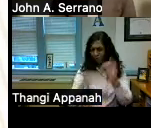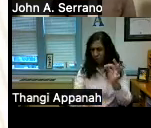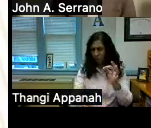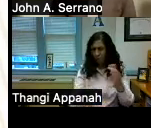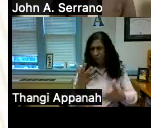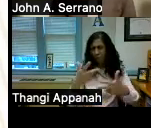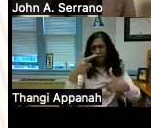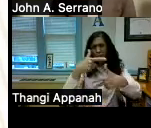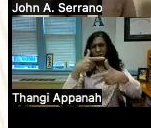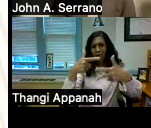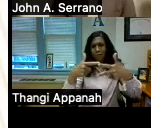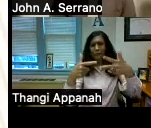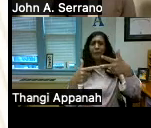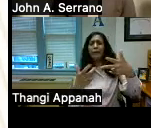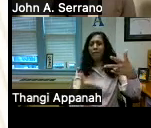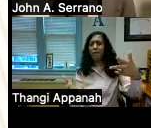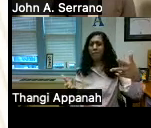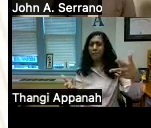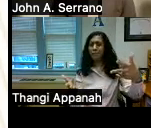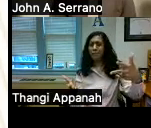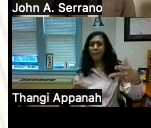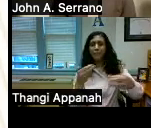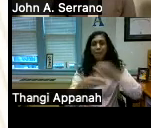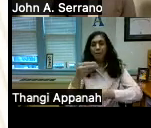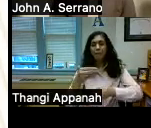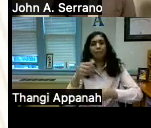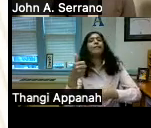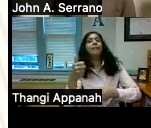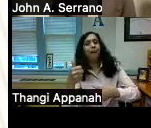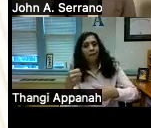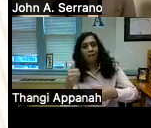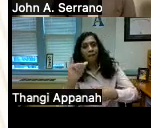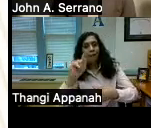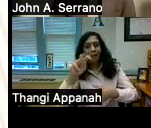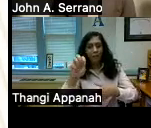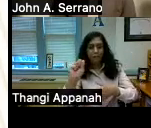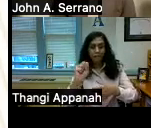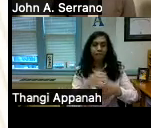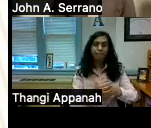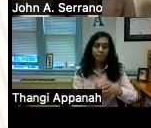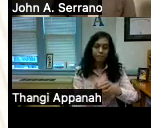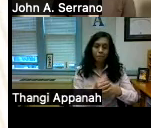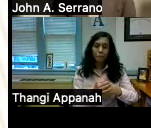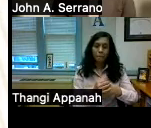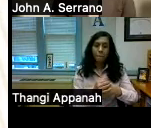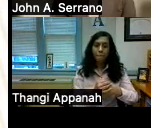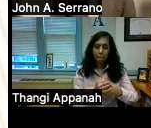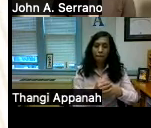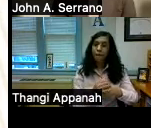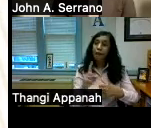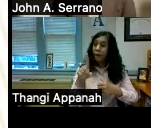So first is a survey. It's simple. Maybe just start with 3 things, not 10,